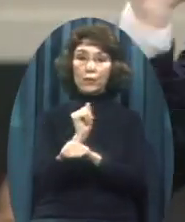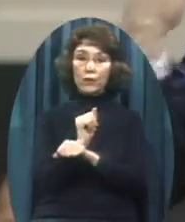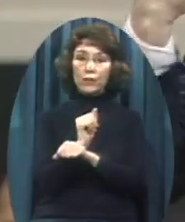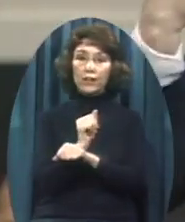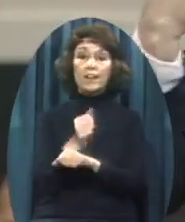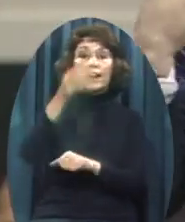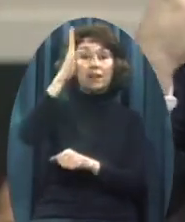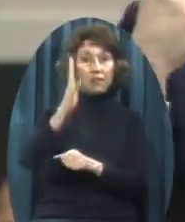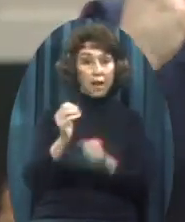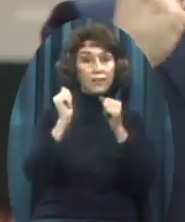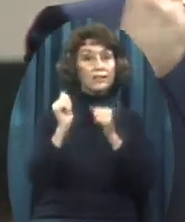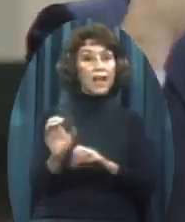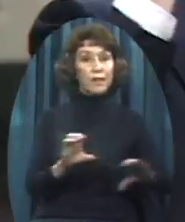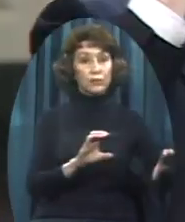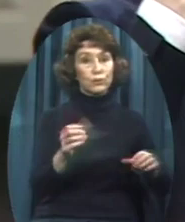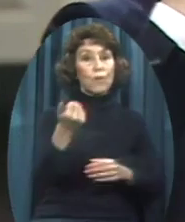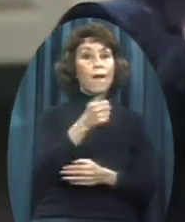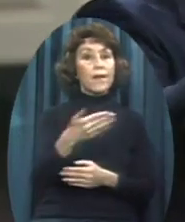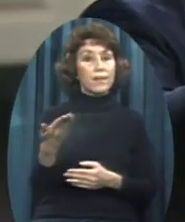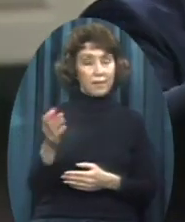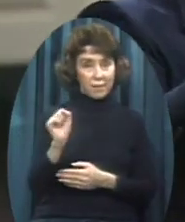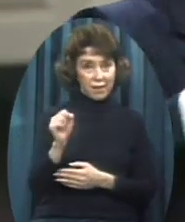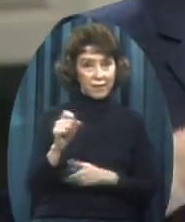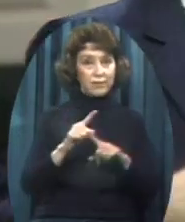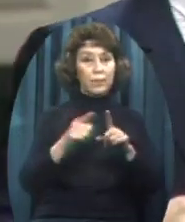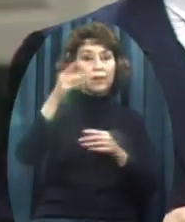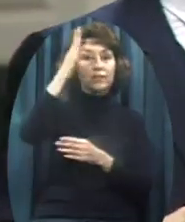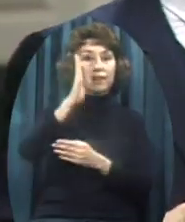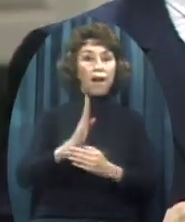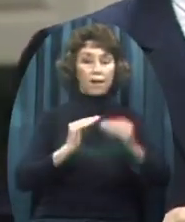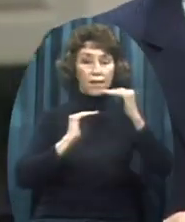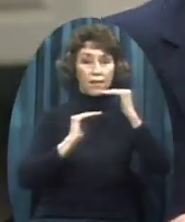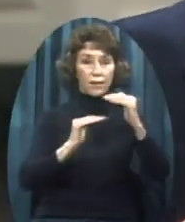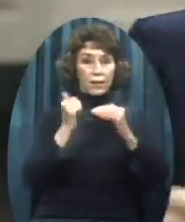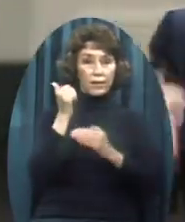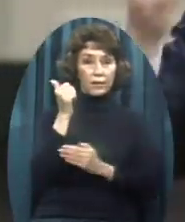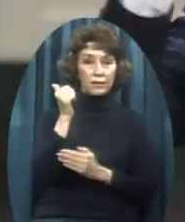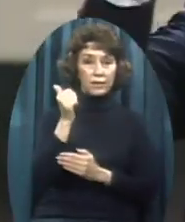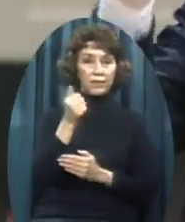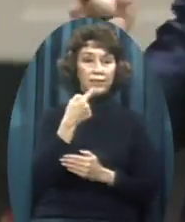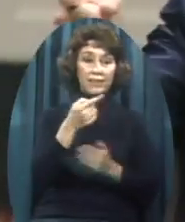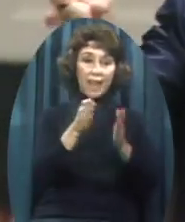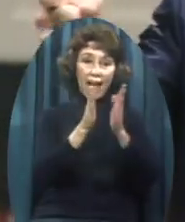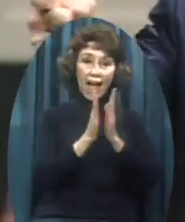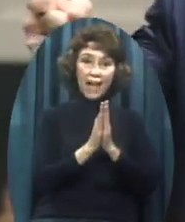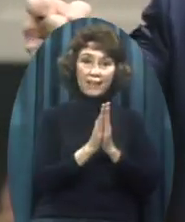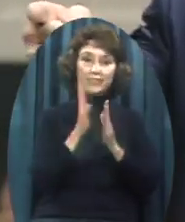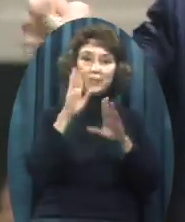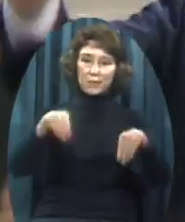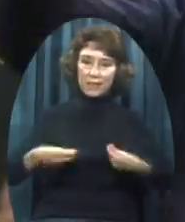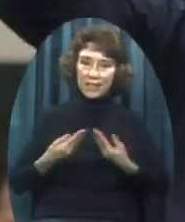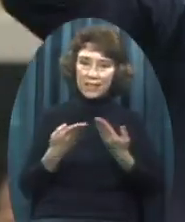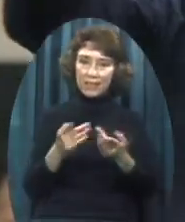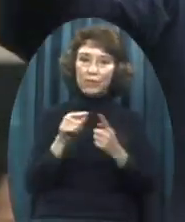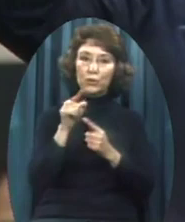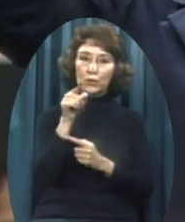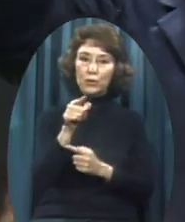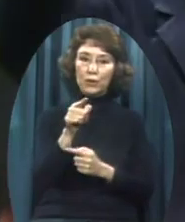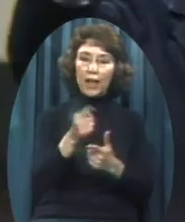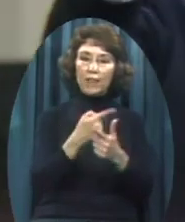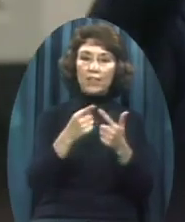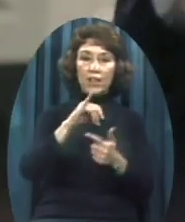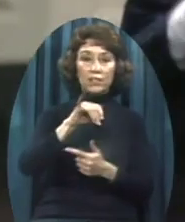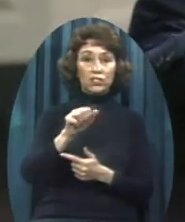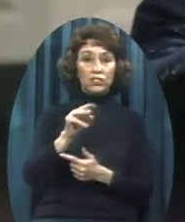personally restricted himself. Ask, it shall be given you. And then James 4:2, you have not. Why? Because